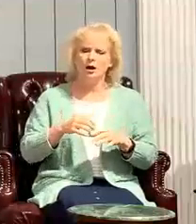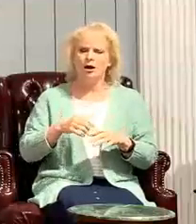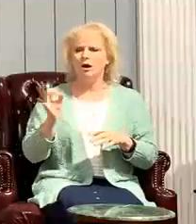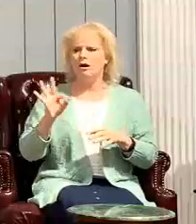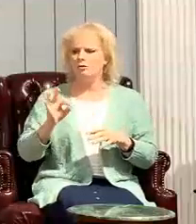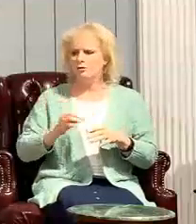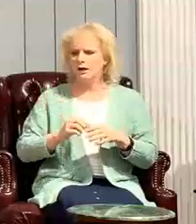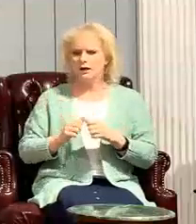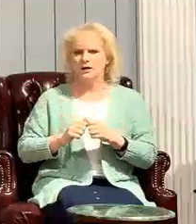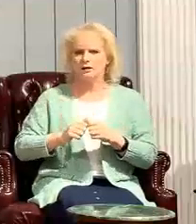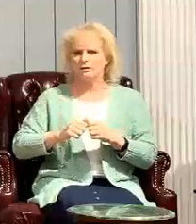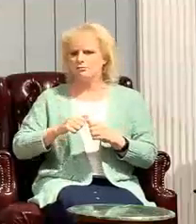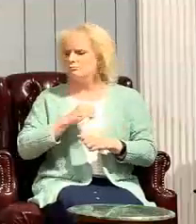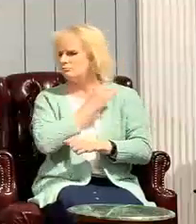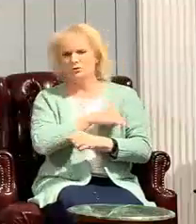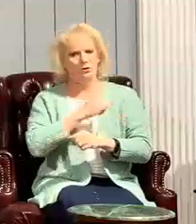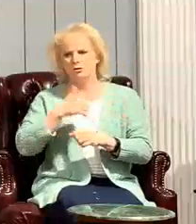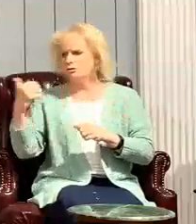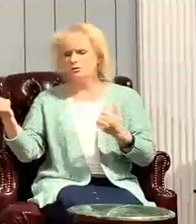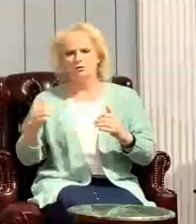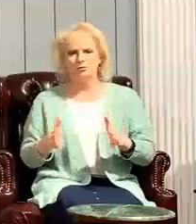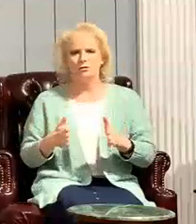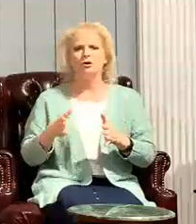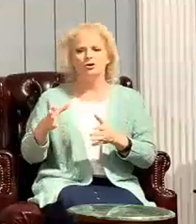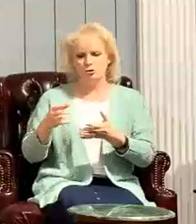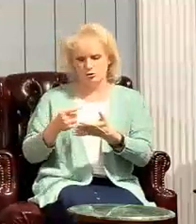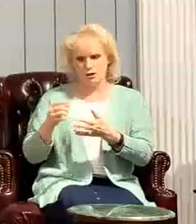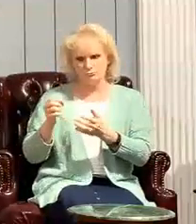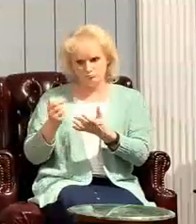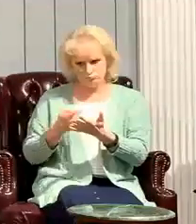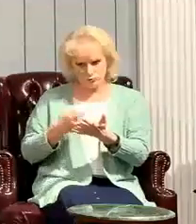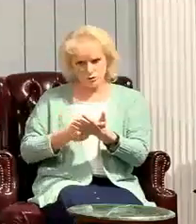thine with thy brother, thine hand shall release, save when there shall be